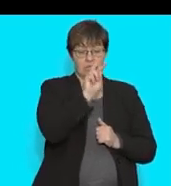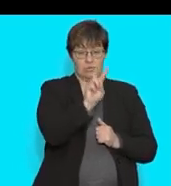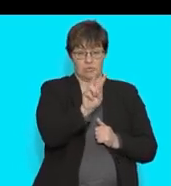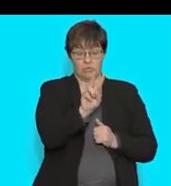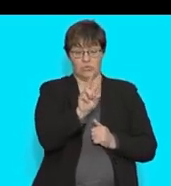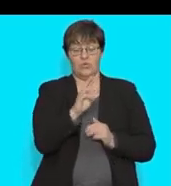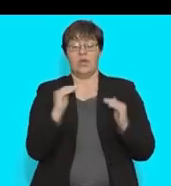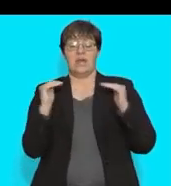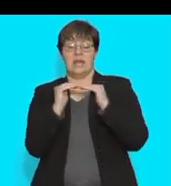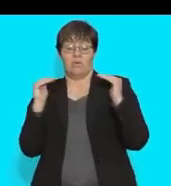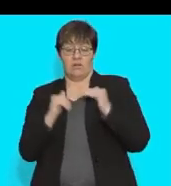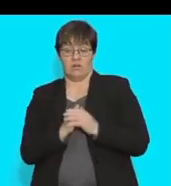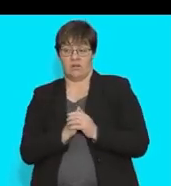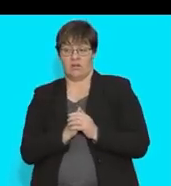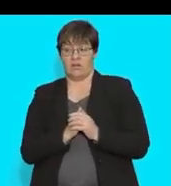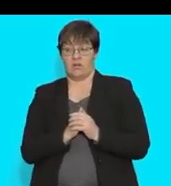is equals to